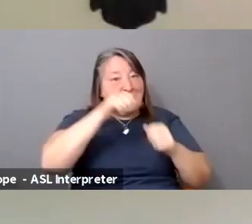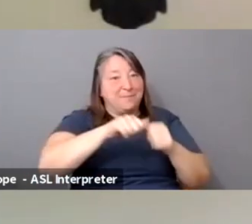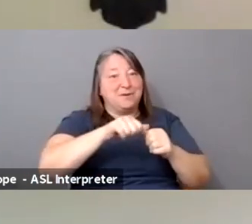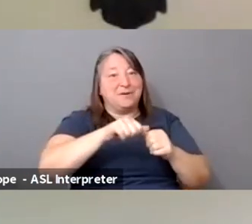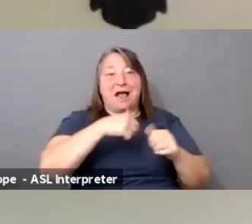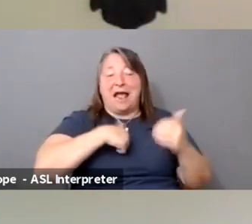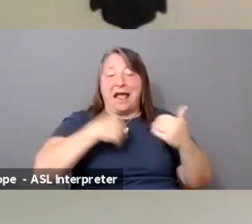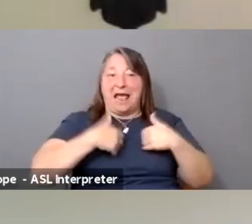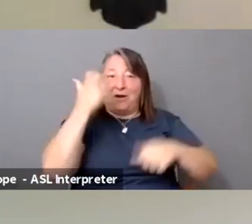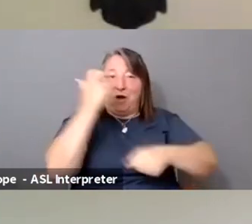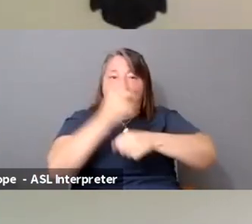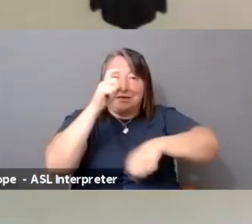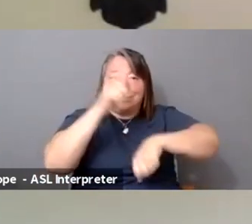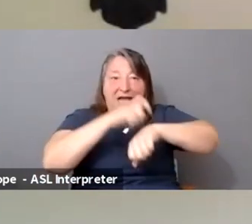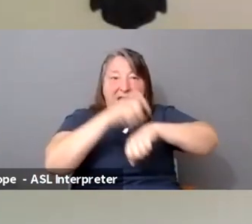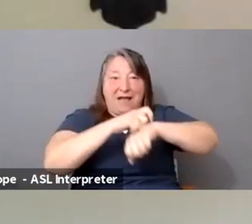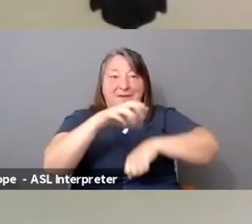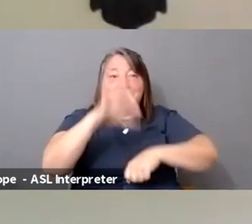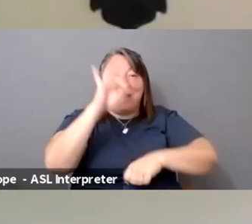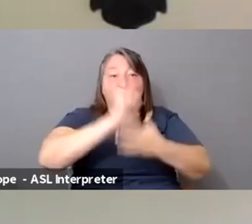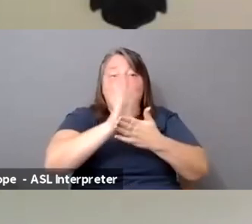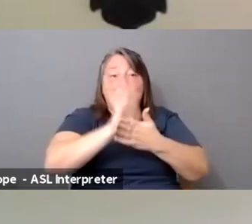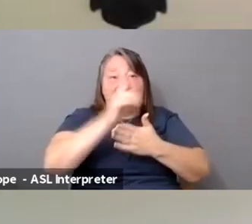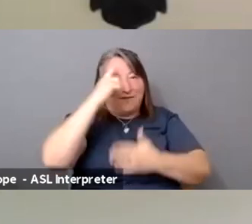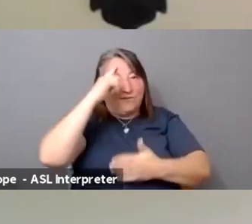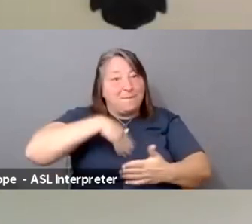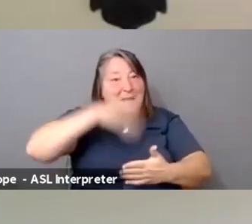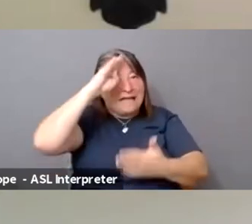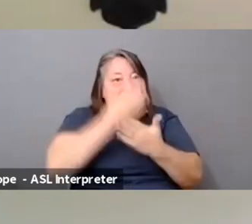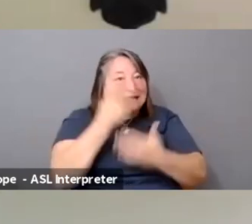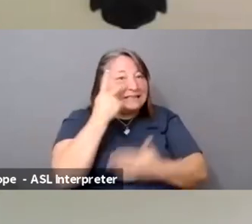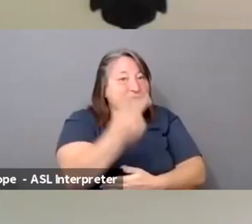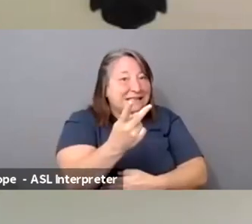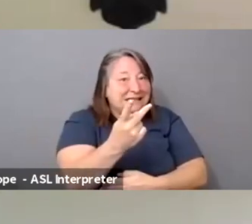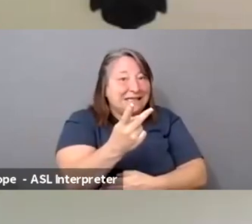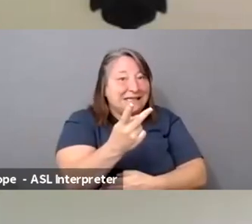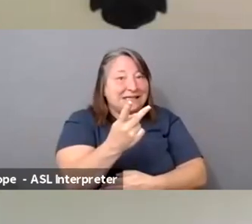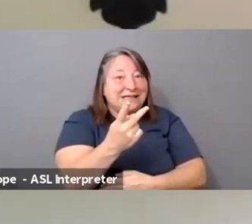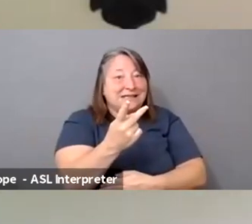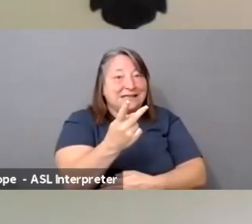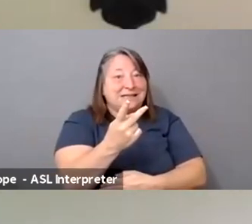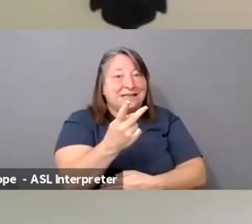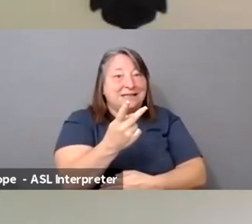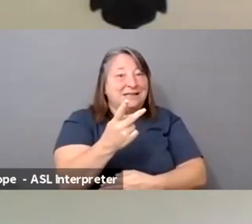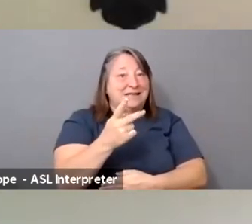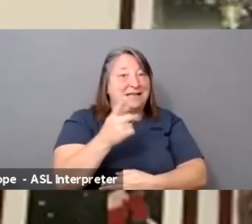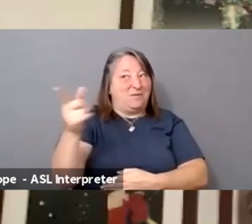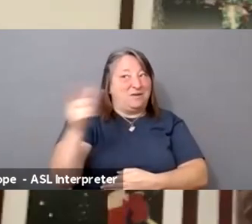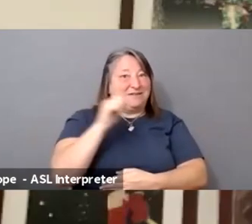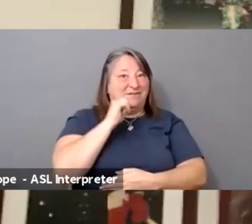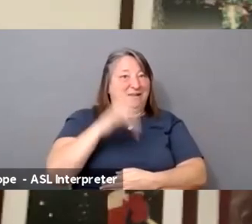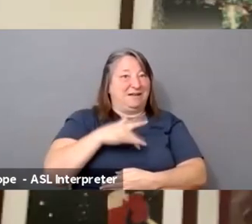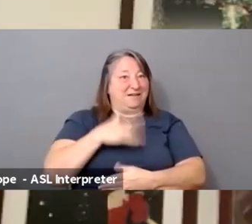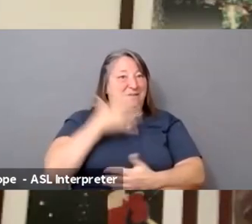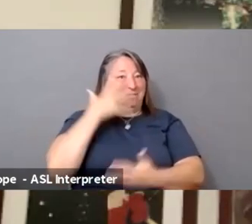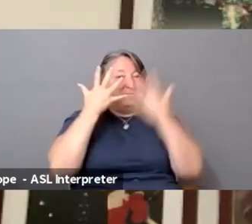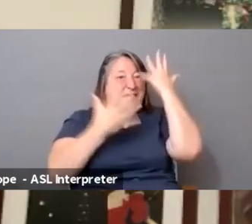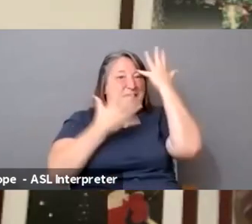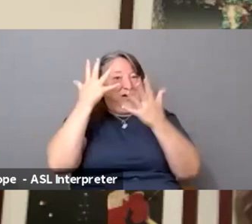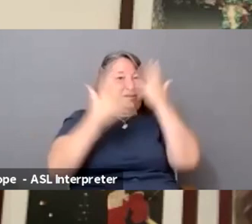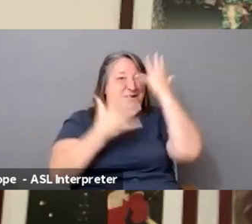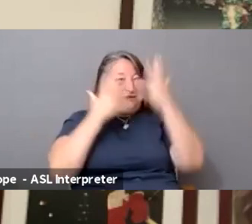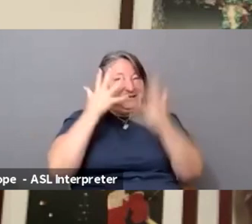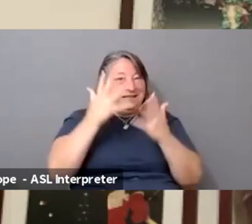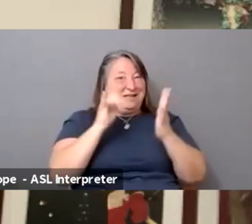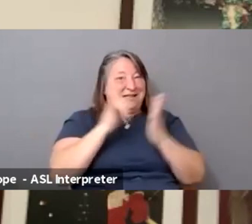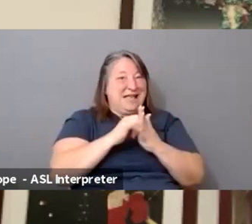finding a movie for my son to see where he wasn't going to be embarrassed of being a